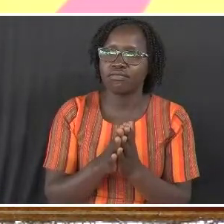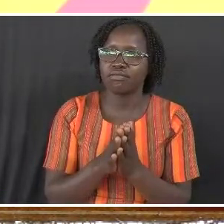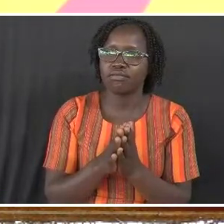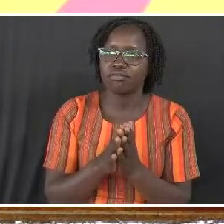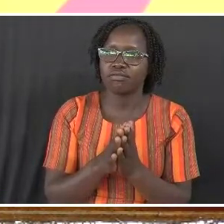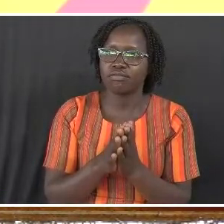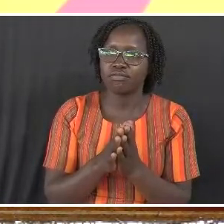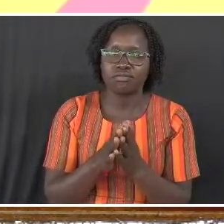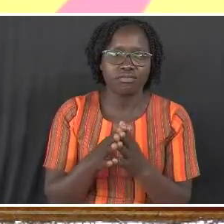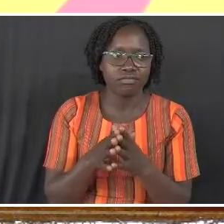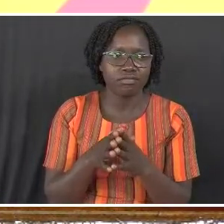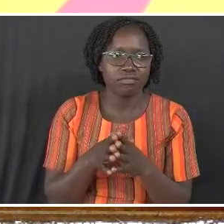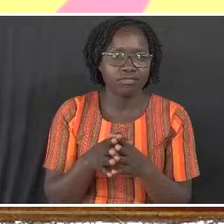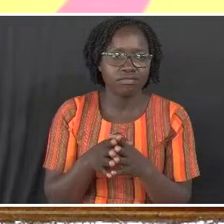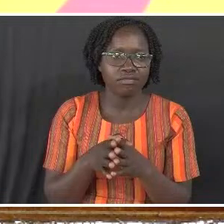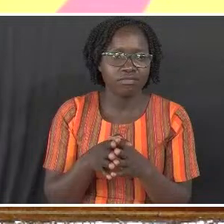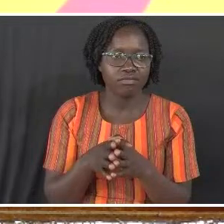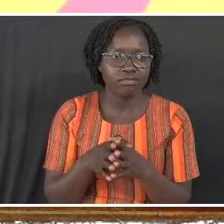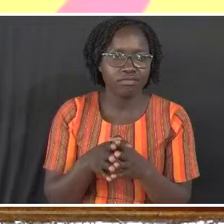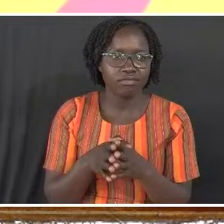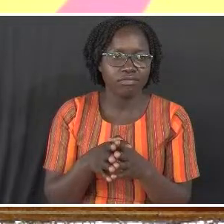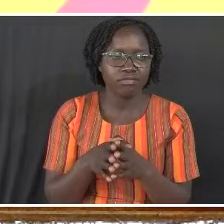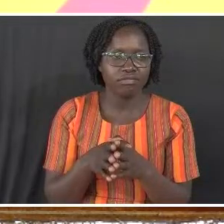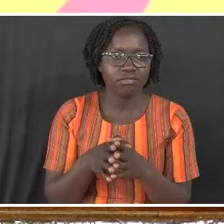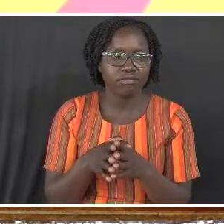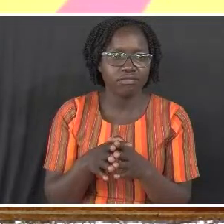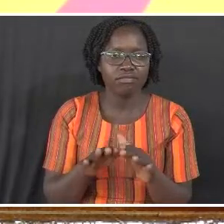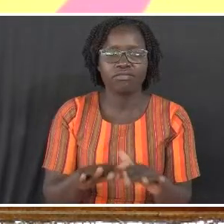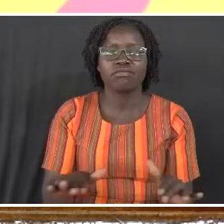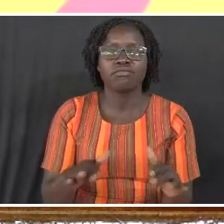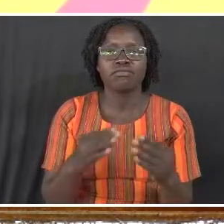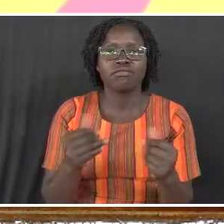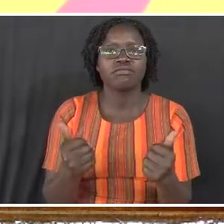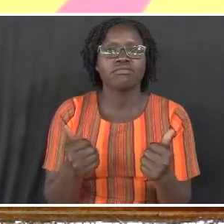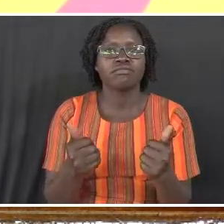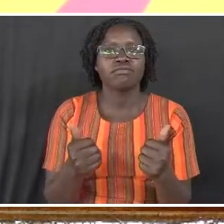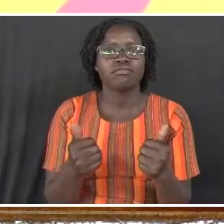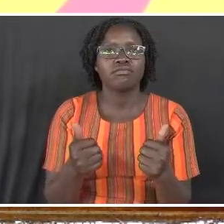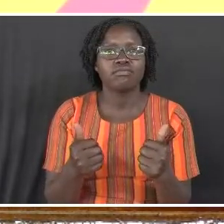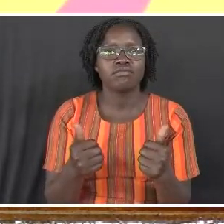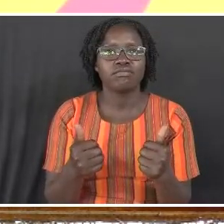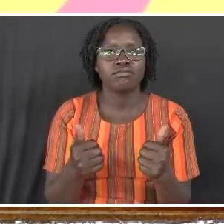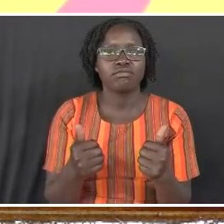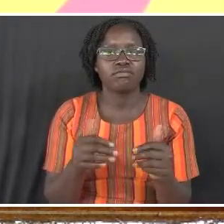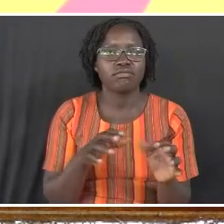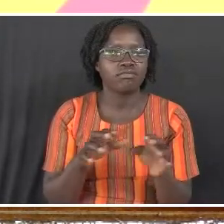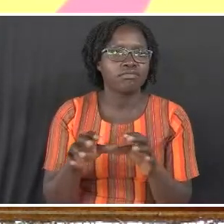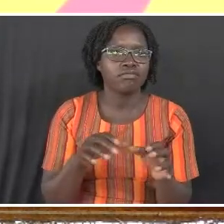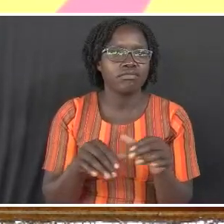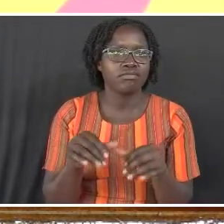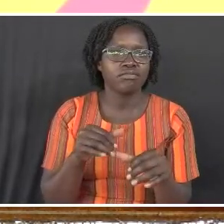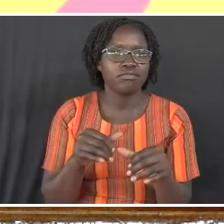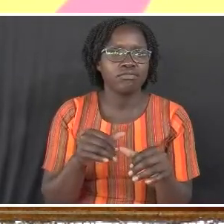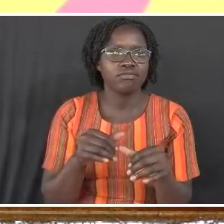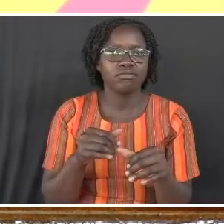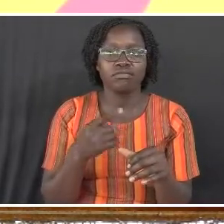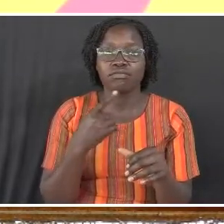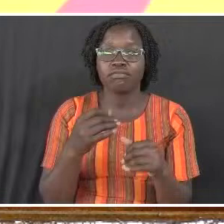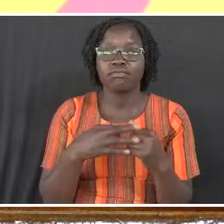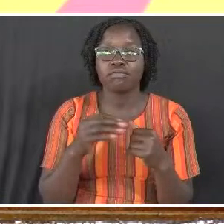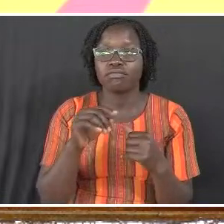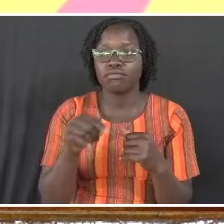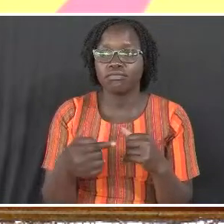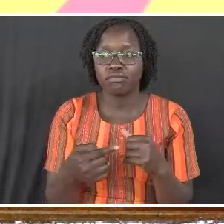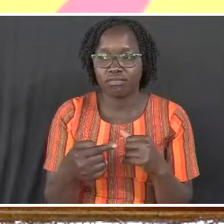tooth, and it's a permanent solution. So it's about 180,000